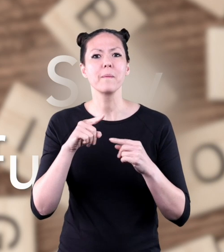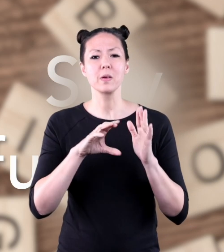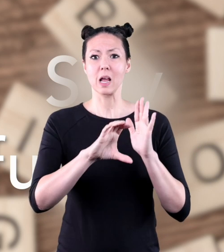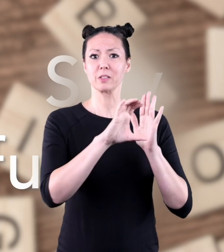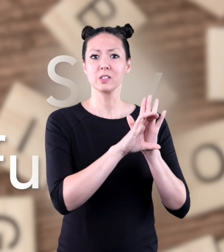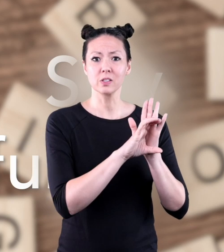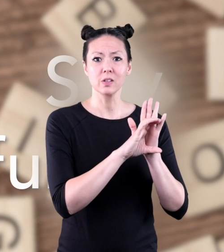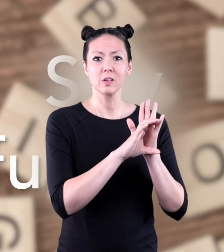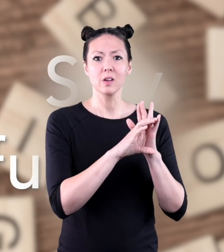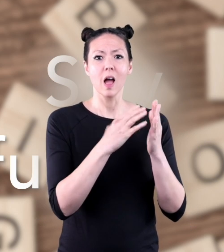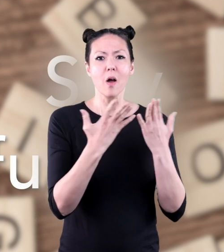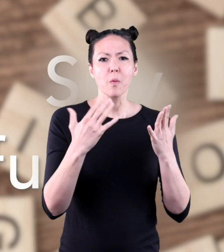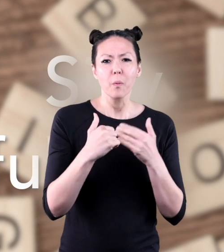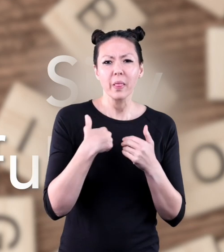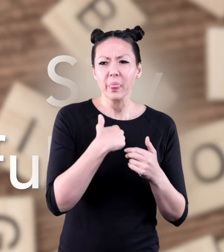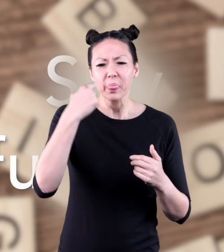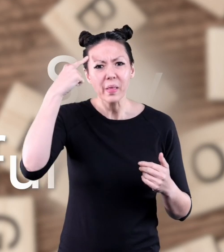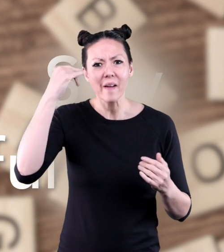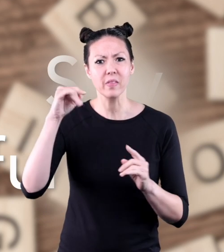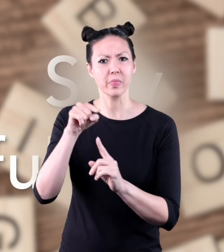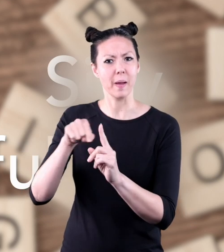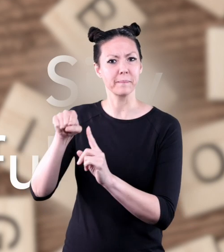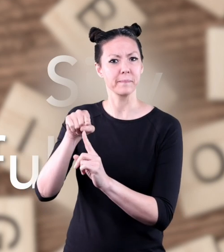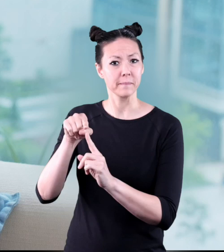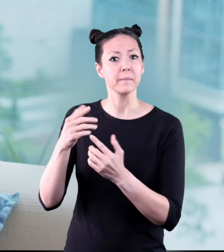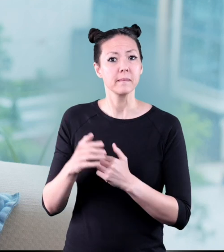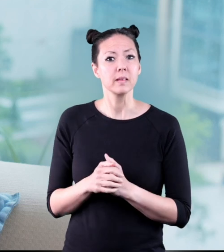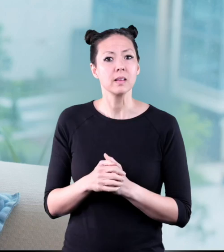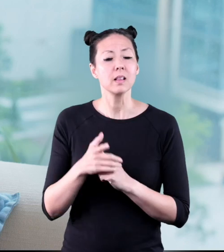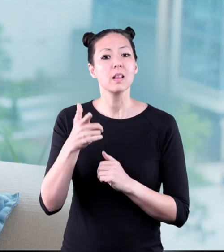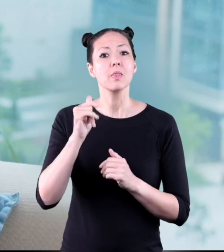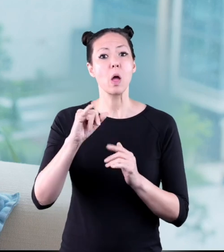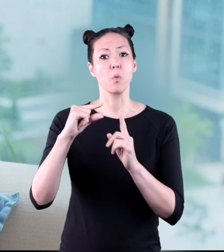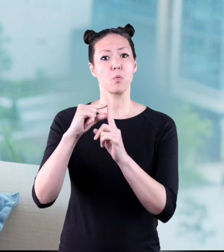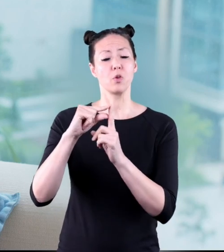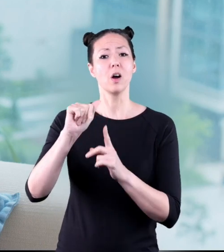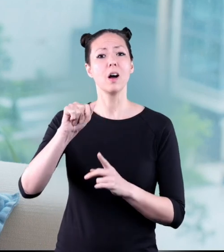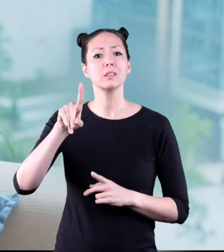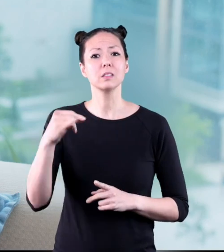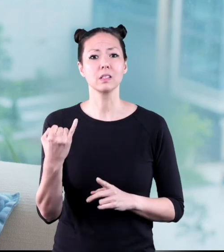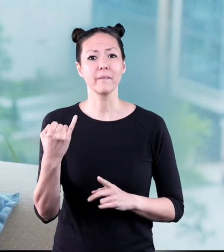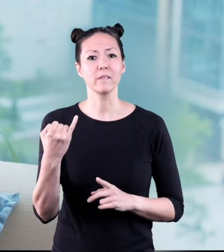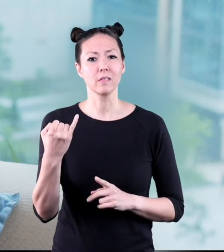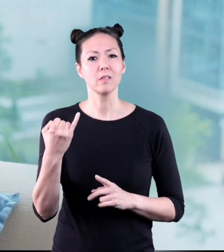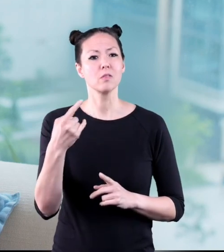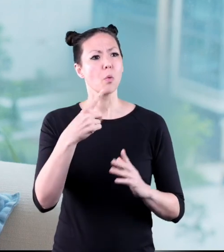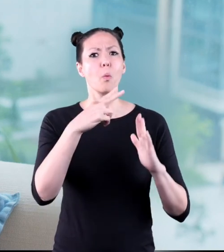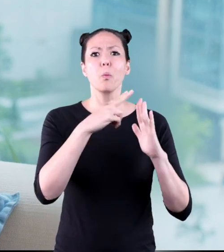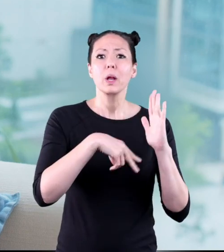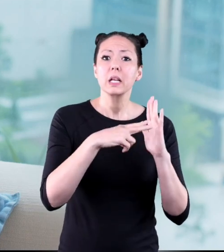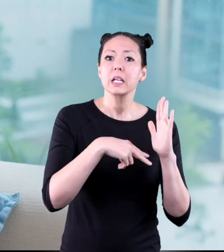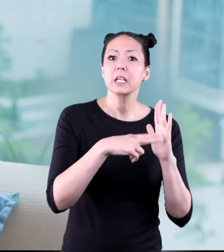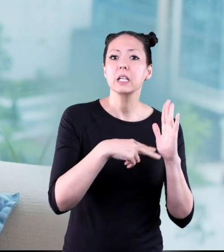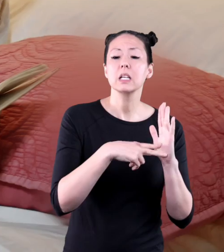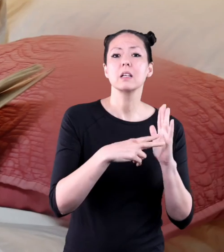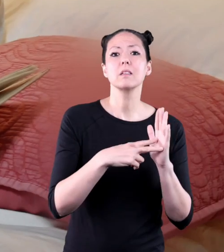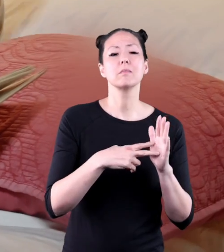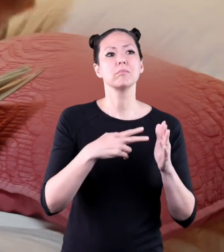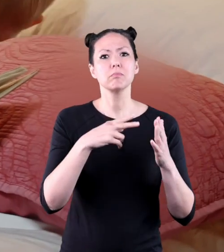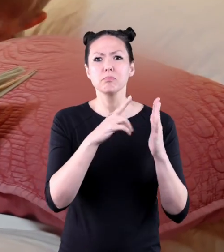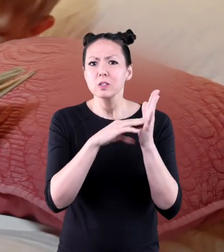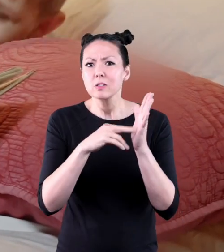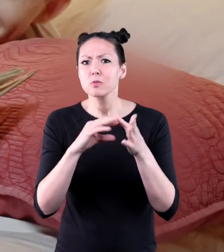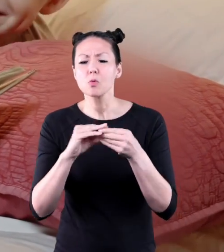what their characteristics are, and how we think of them. So how do you know if a word is an adjective when you're reading